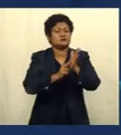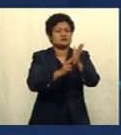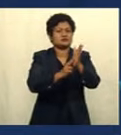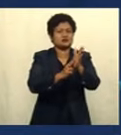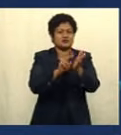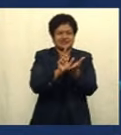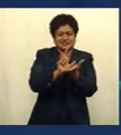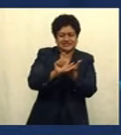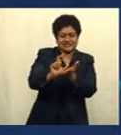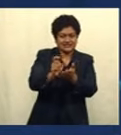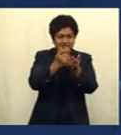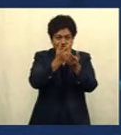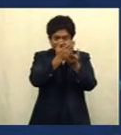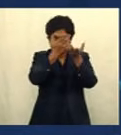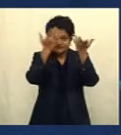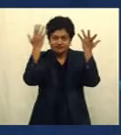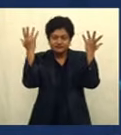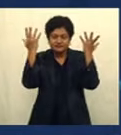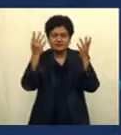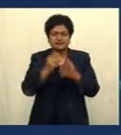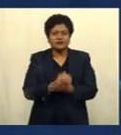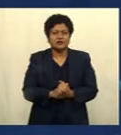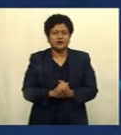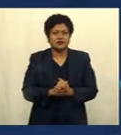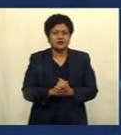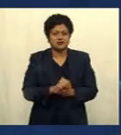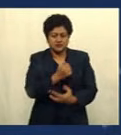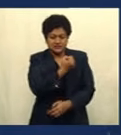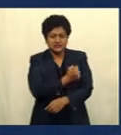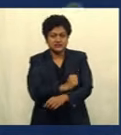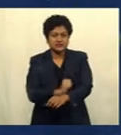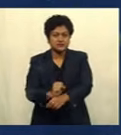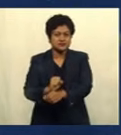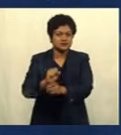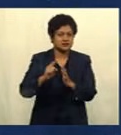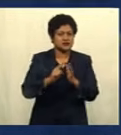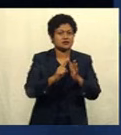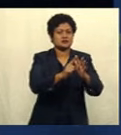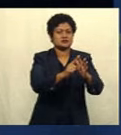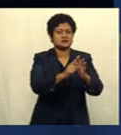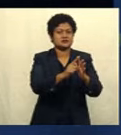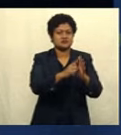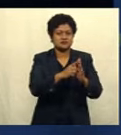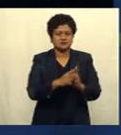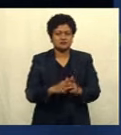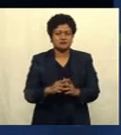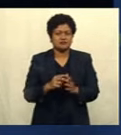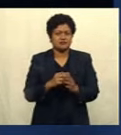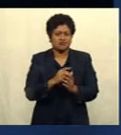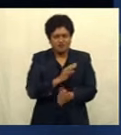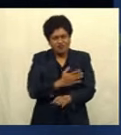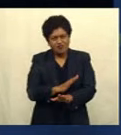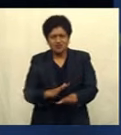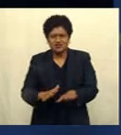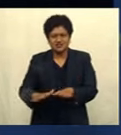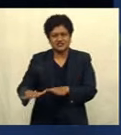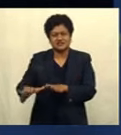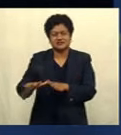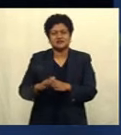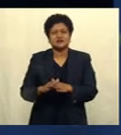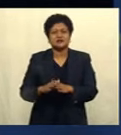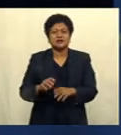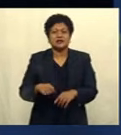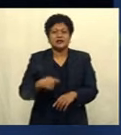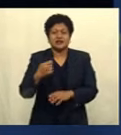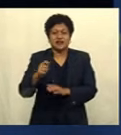cool temperatures. At sea, east to southeast winds, 10 to 15 knots, moderate seas. Turning to the tide, the next